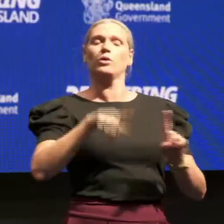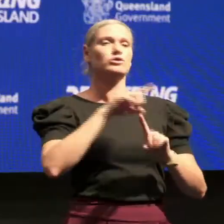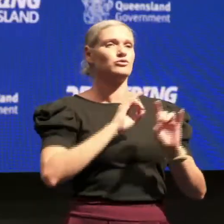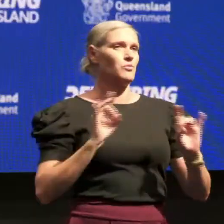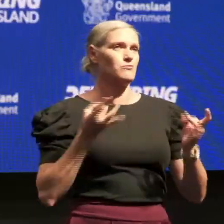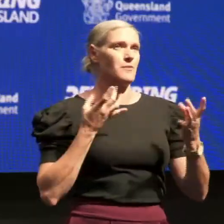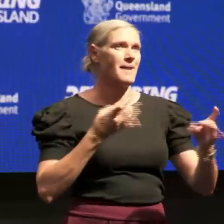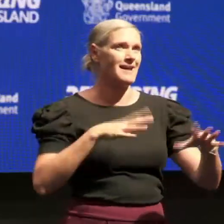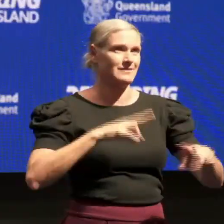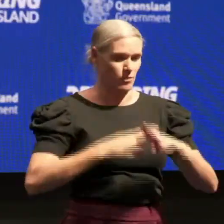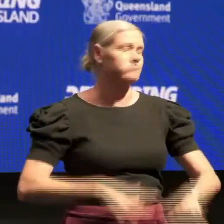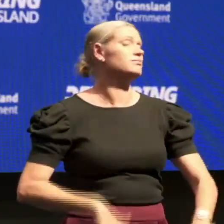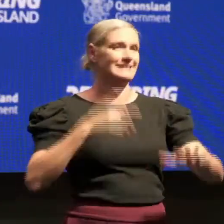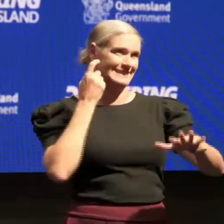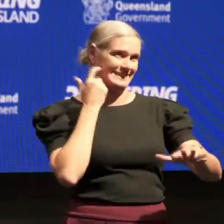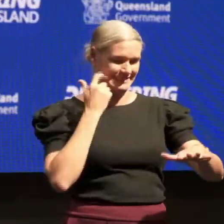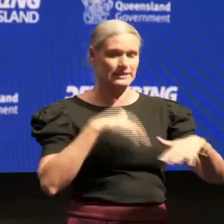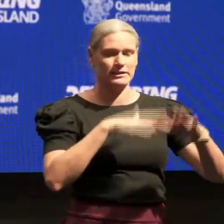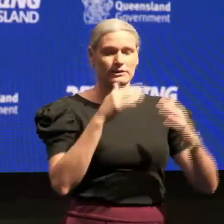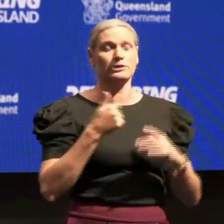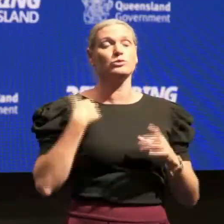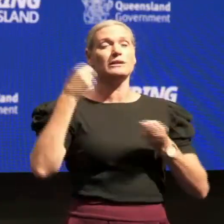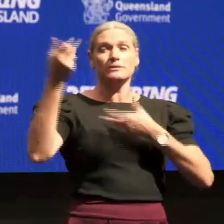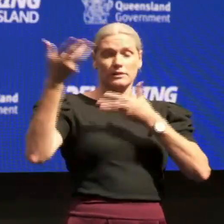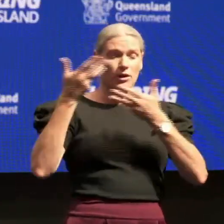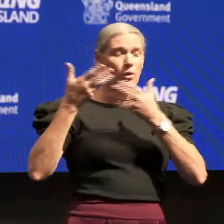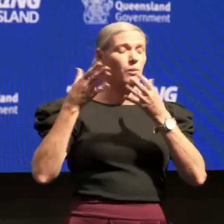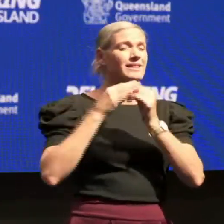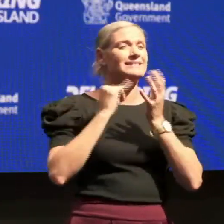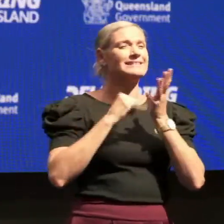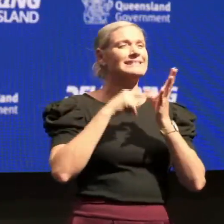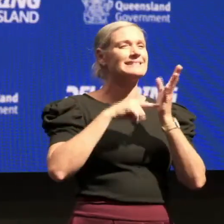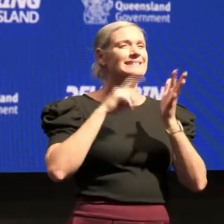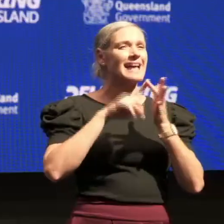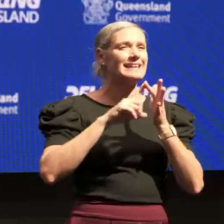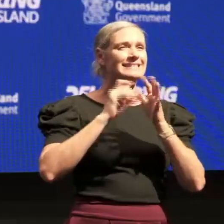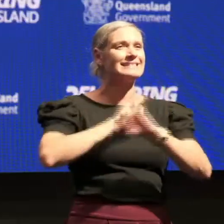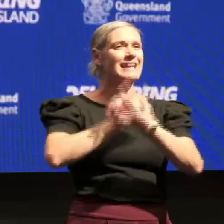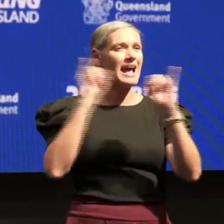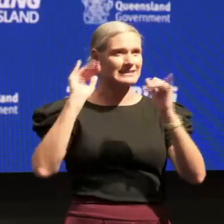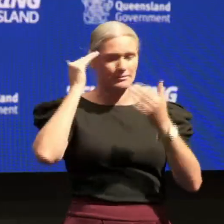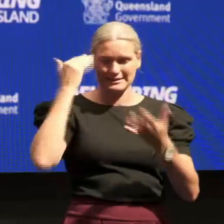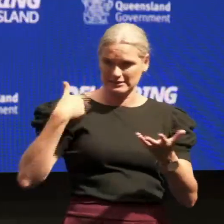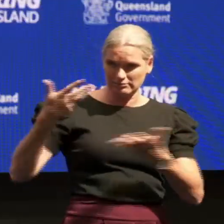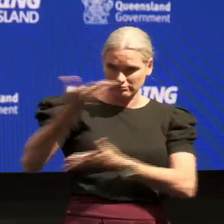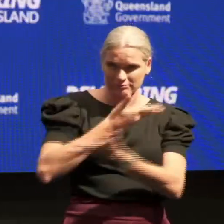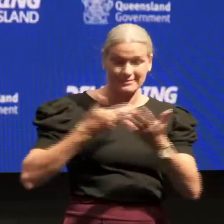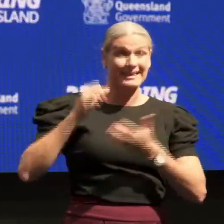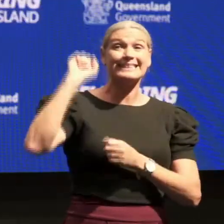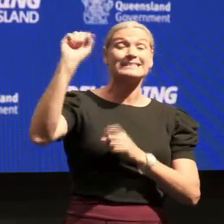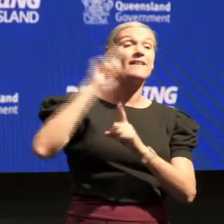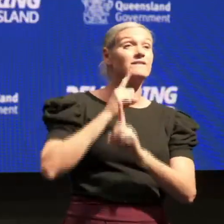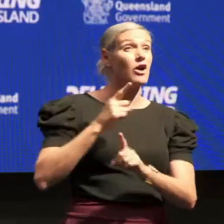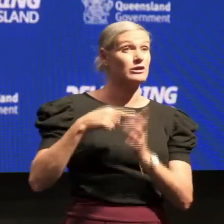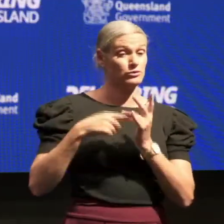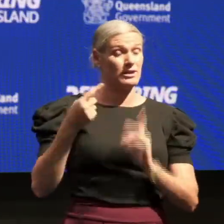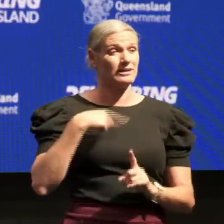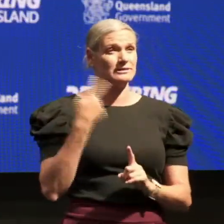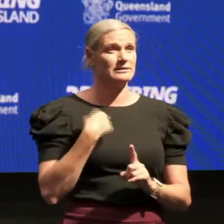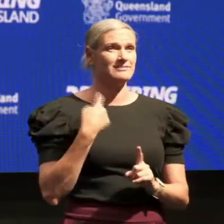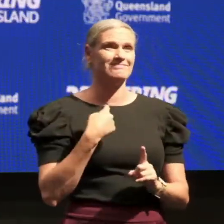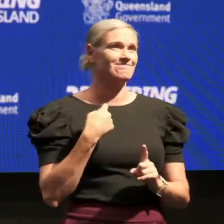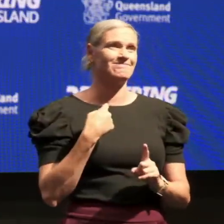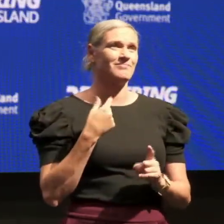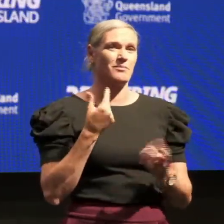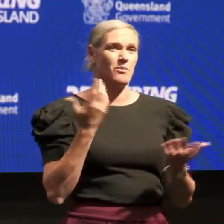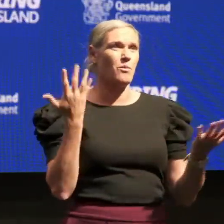of Mackay this morning join the State Disaster Management Committee, as we have the mayors in the regions do, and his advice was there's now